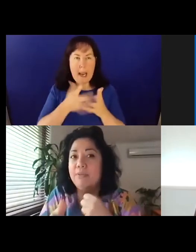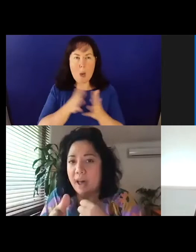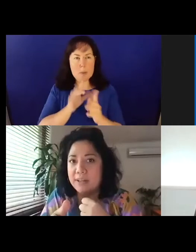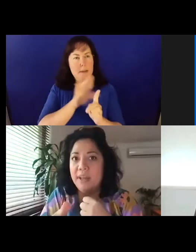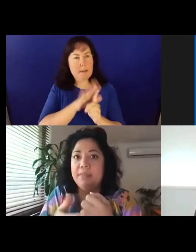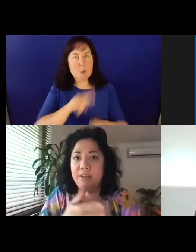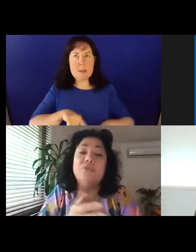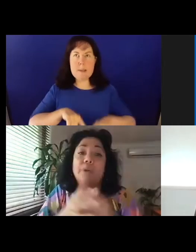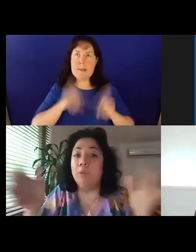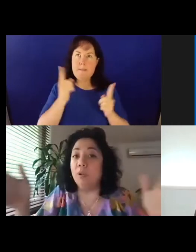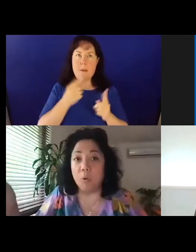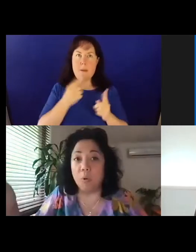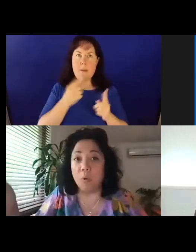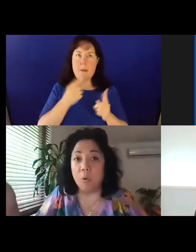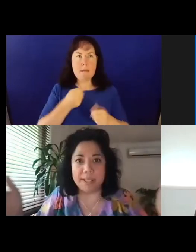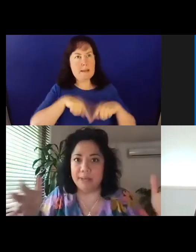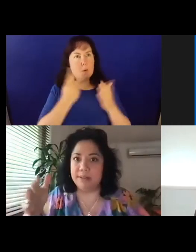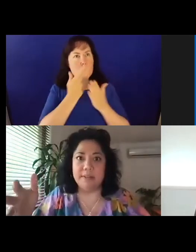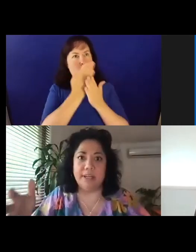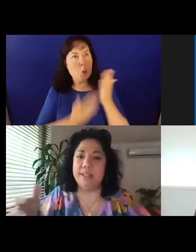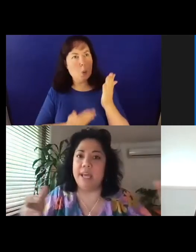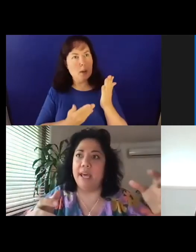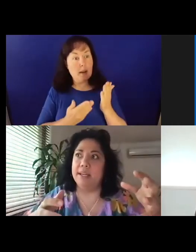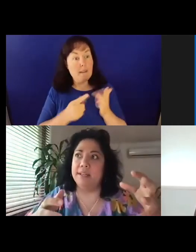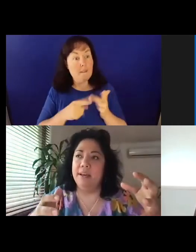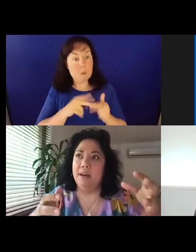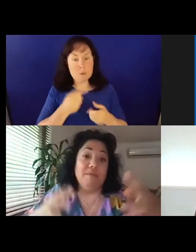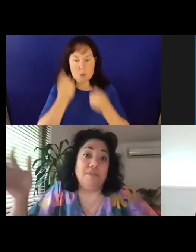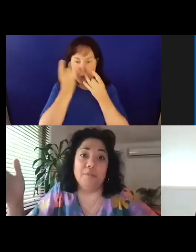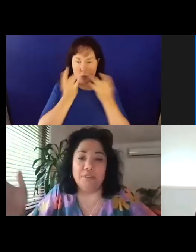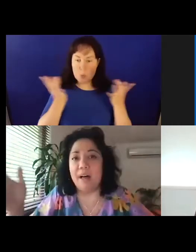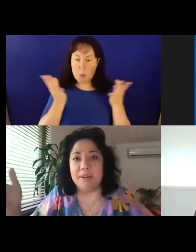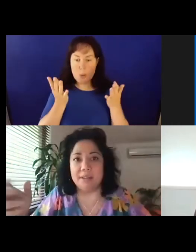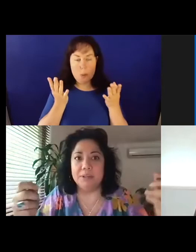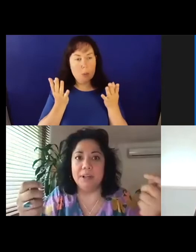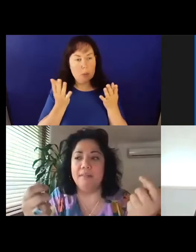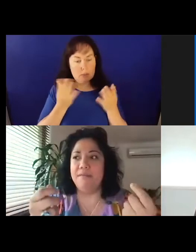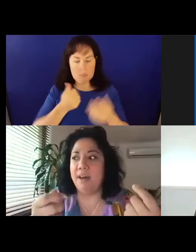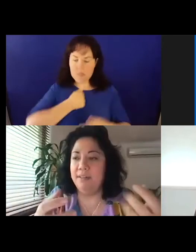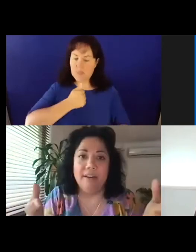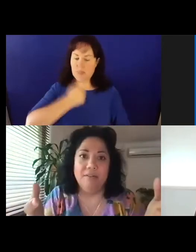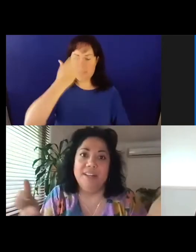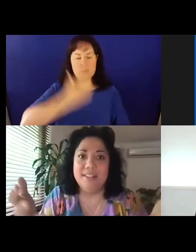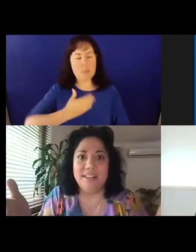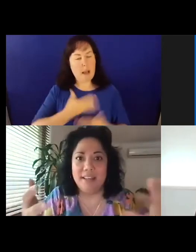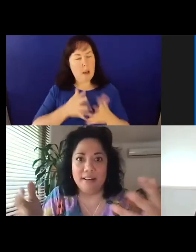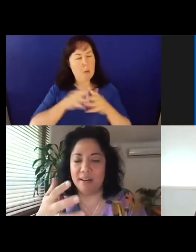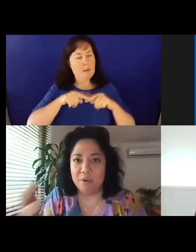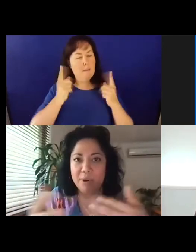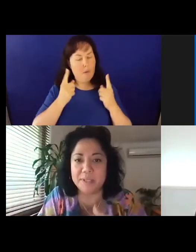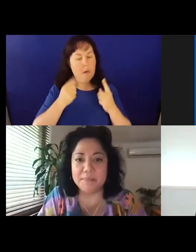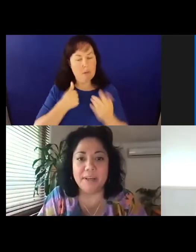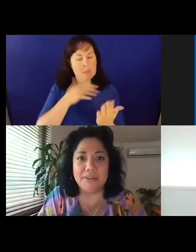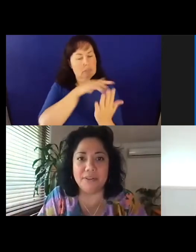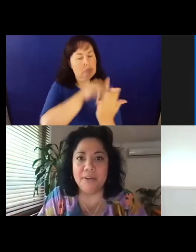do that, then your story will always be distinct, and from others. It will have that authenticity that we're both